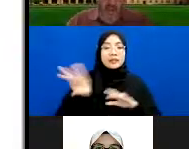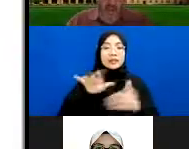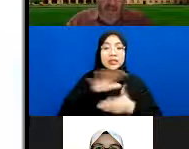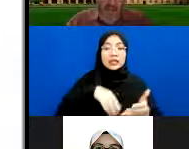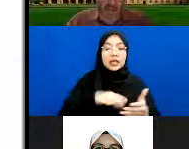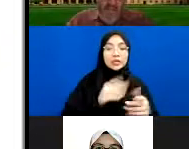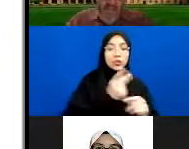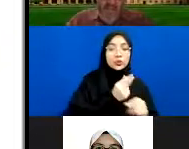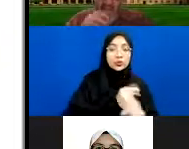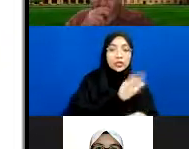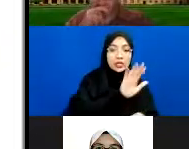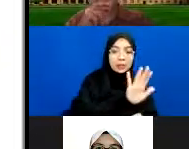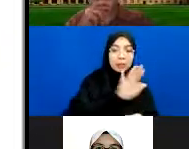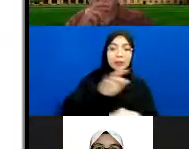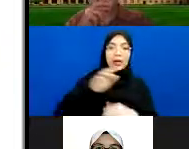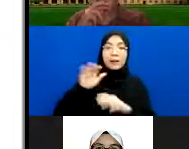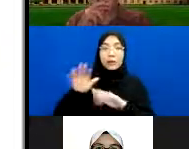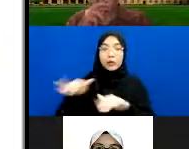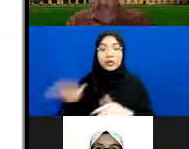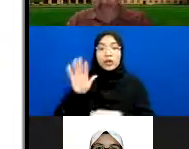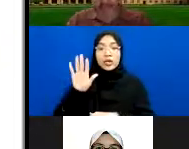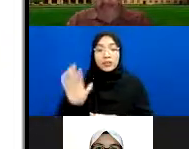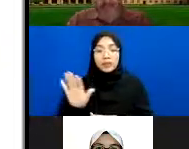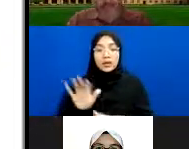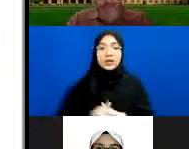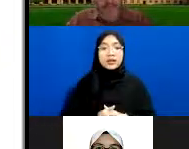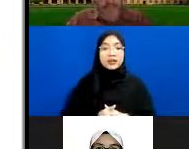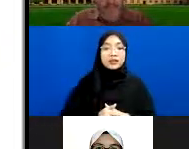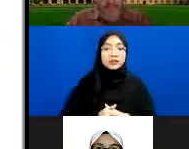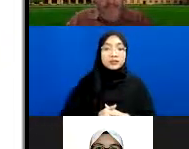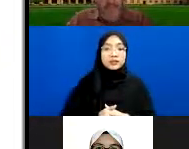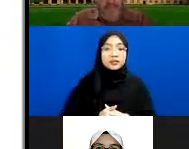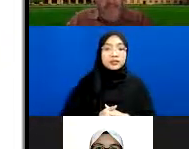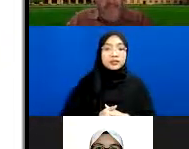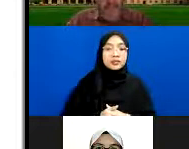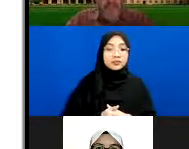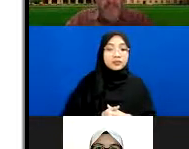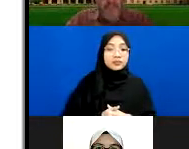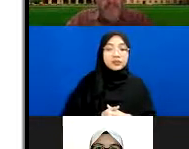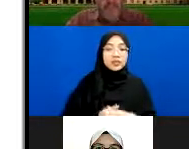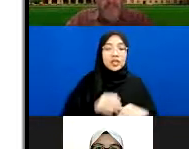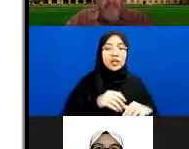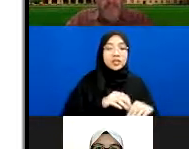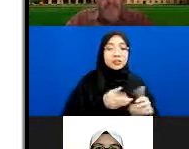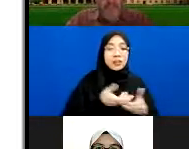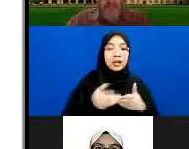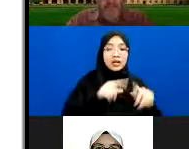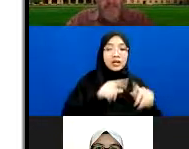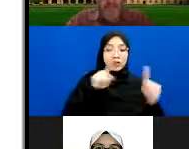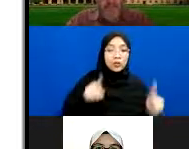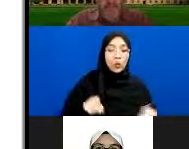select 5 teachers and 5 students from each of the schools to be recruited as the respondents for the